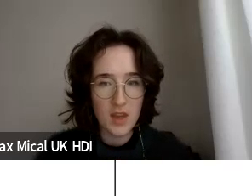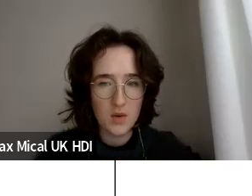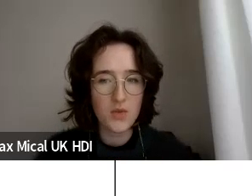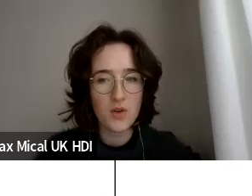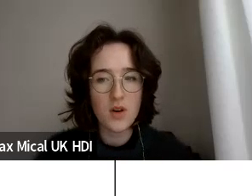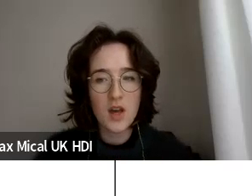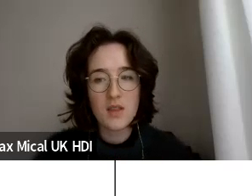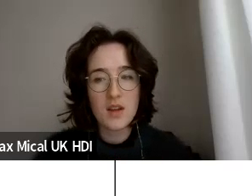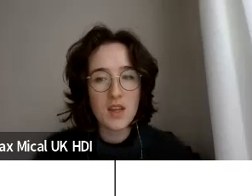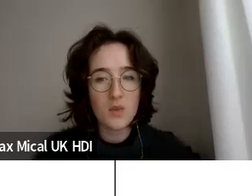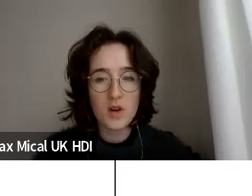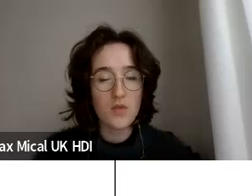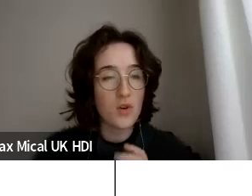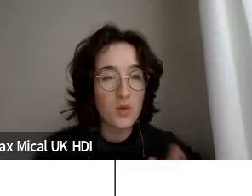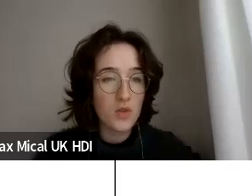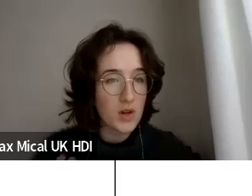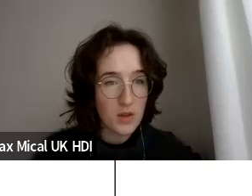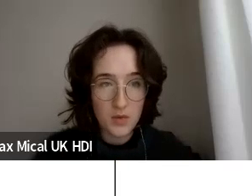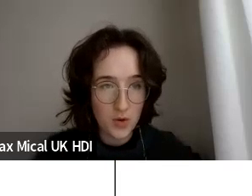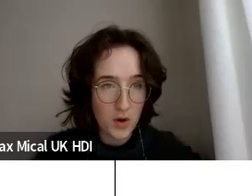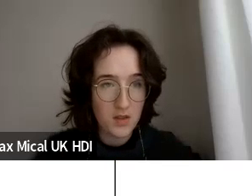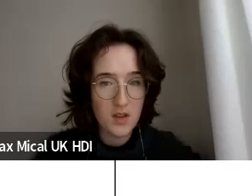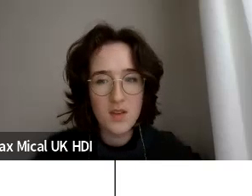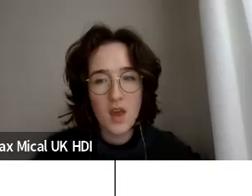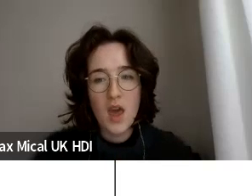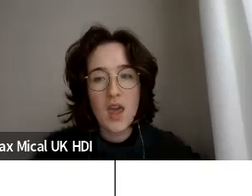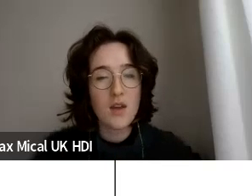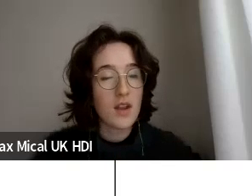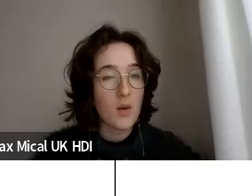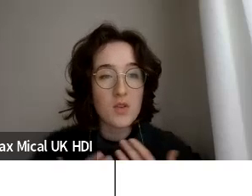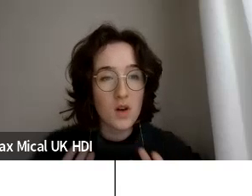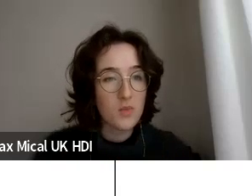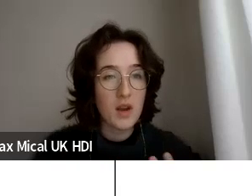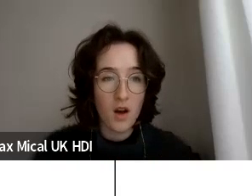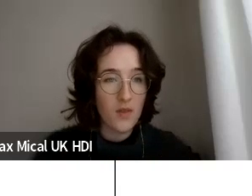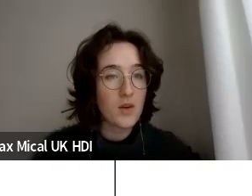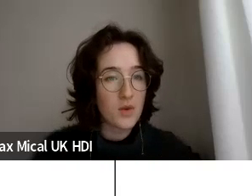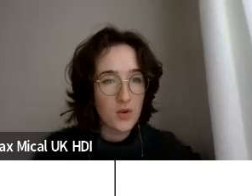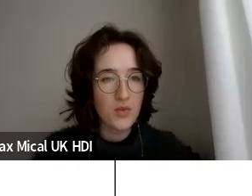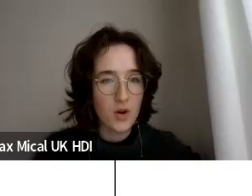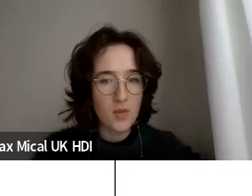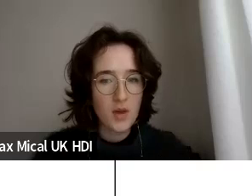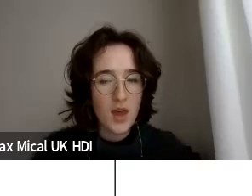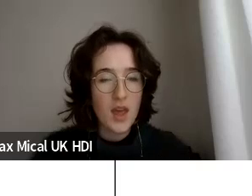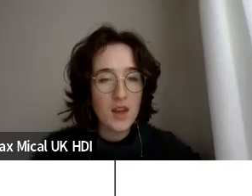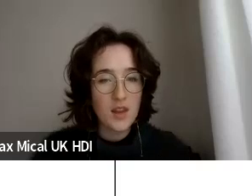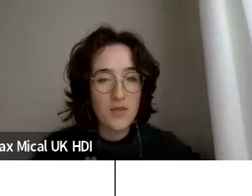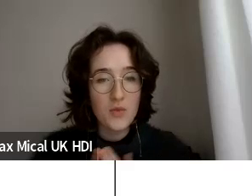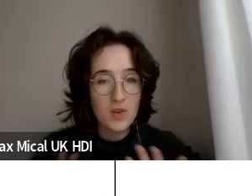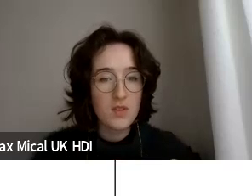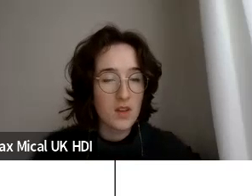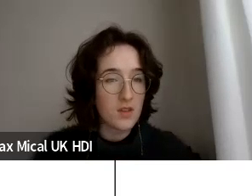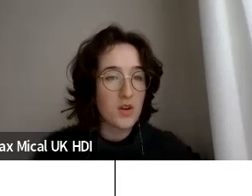individuals making their referral. The needs was for a user-friendly referral process, and that was solved by an online referral form. And